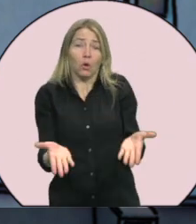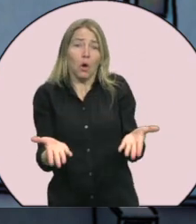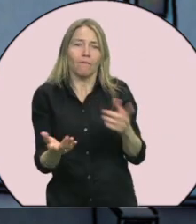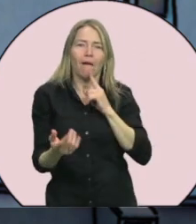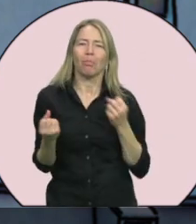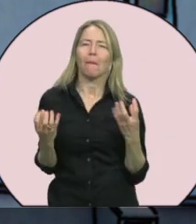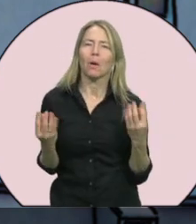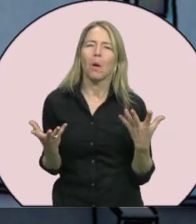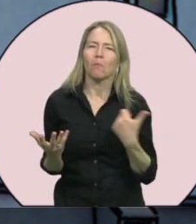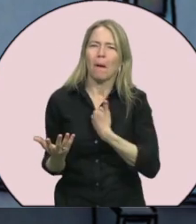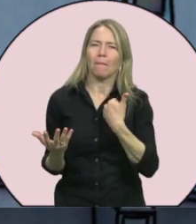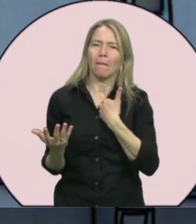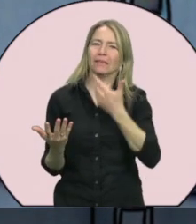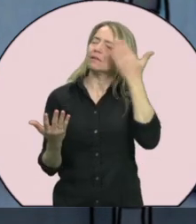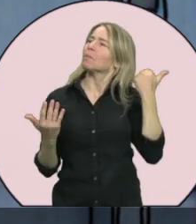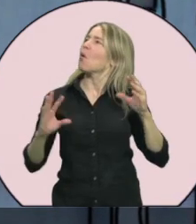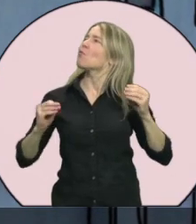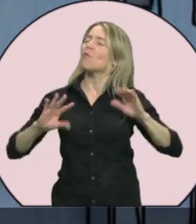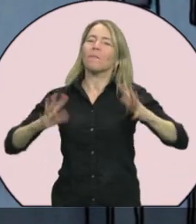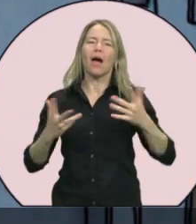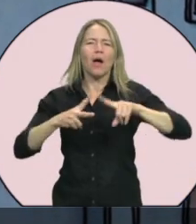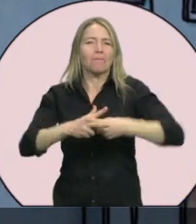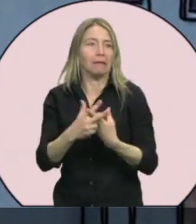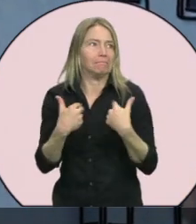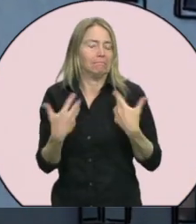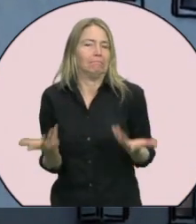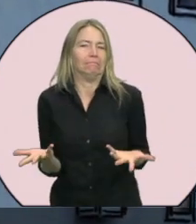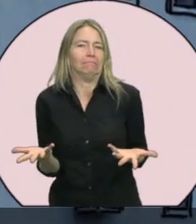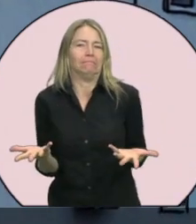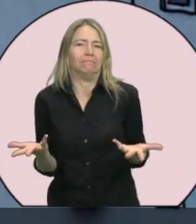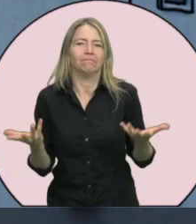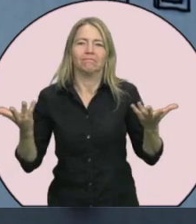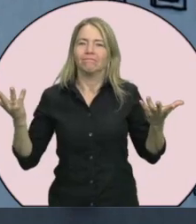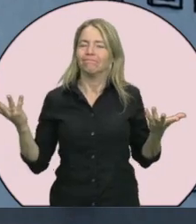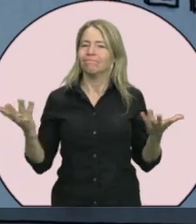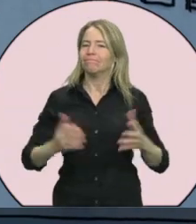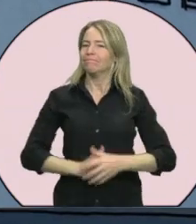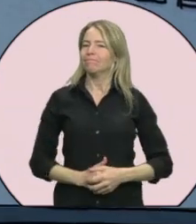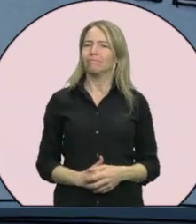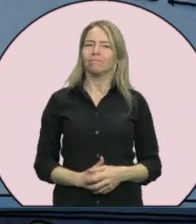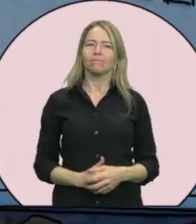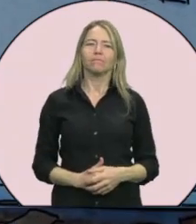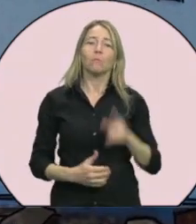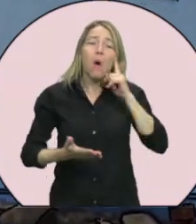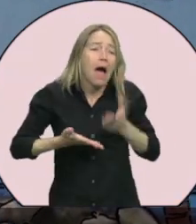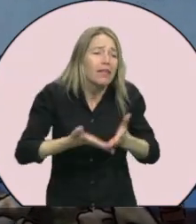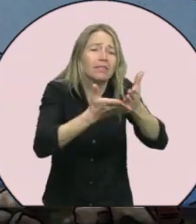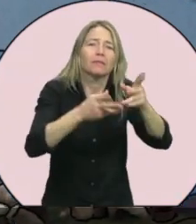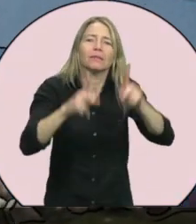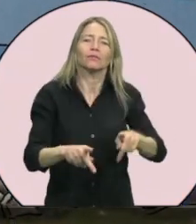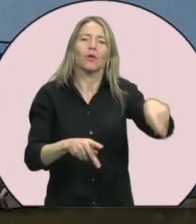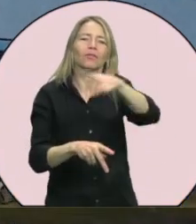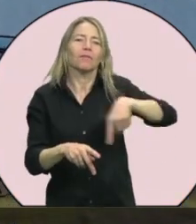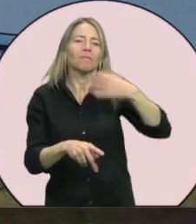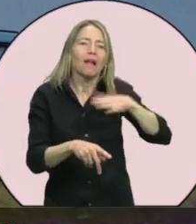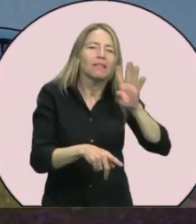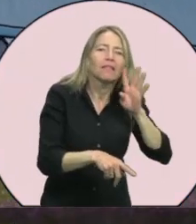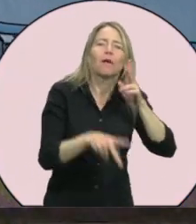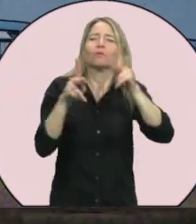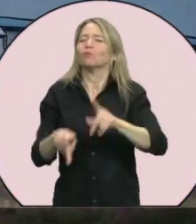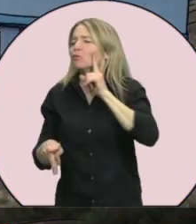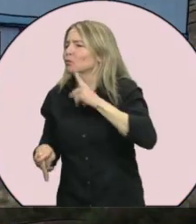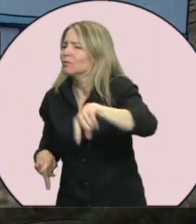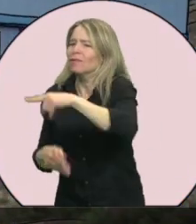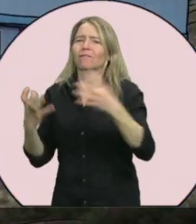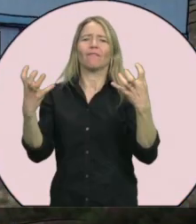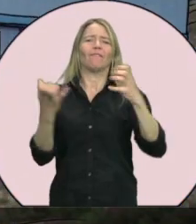There's no such thing, and there's even myself, I don't know how to begin to have the